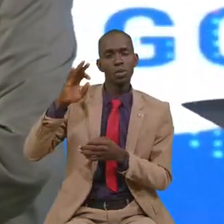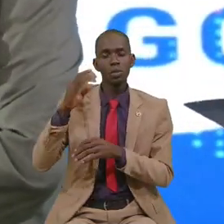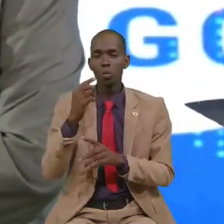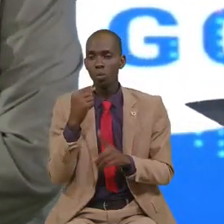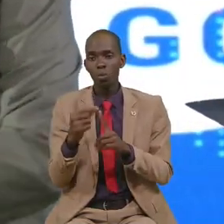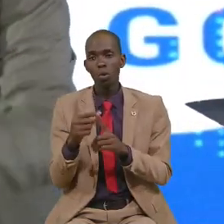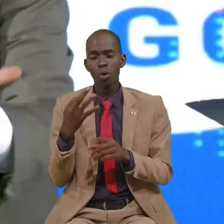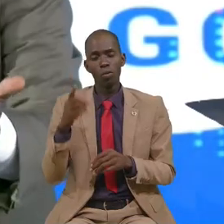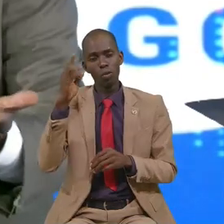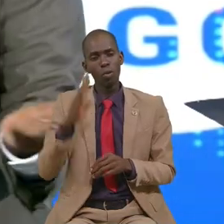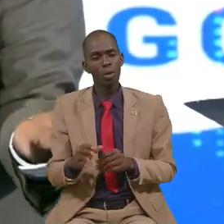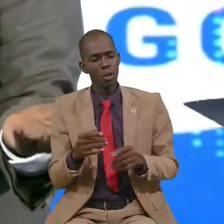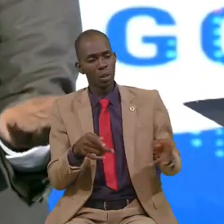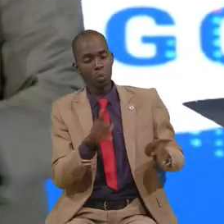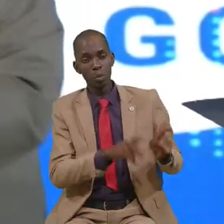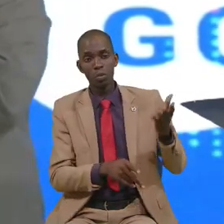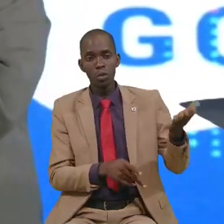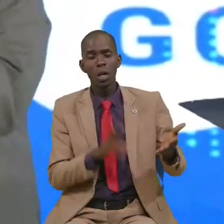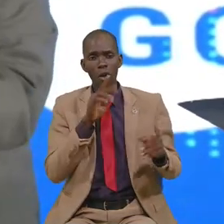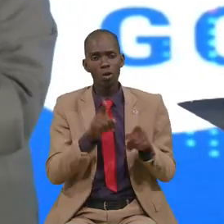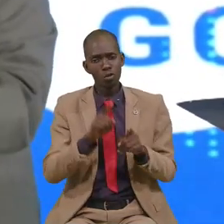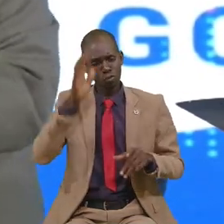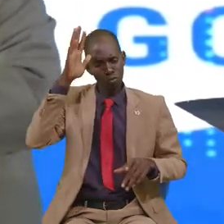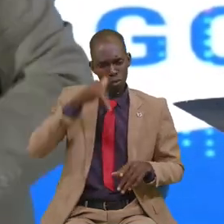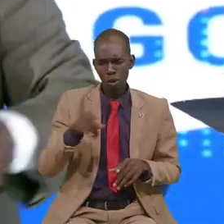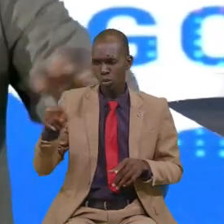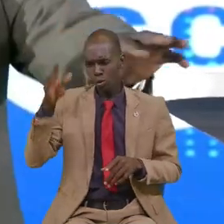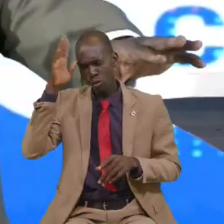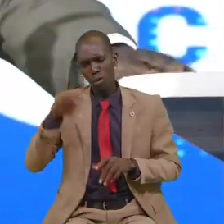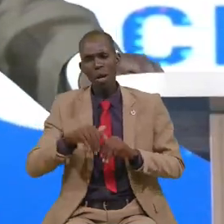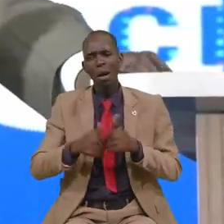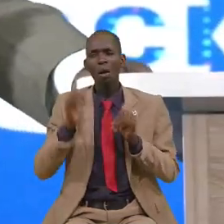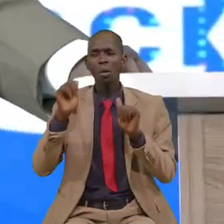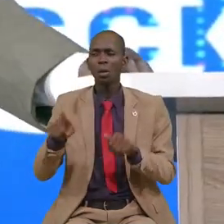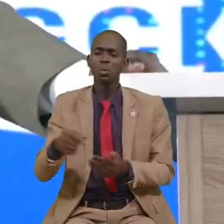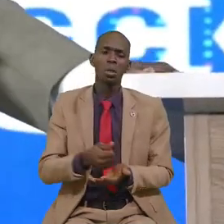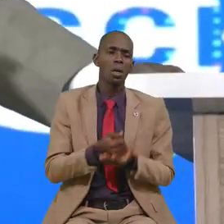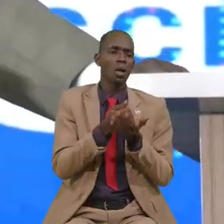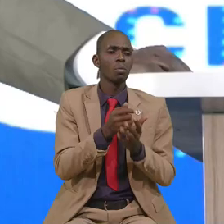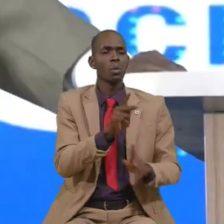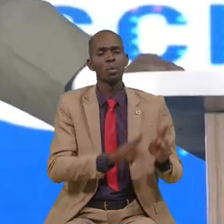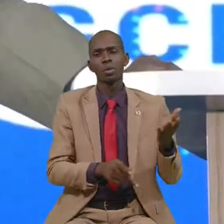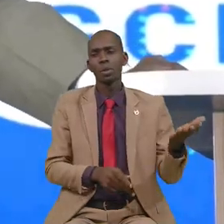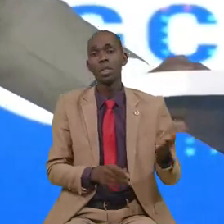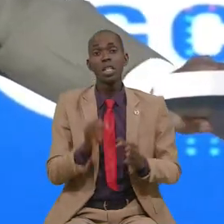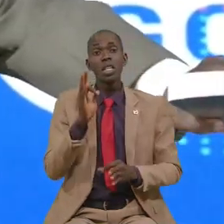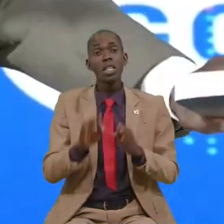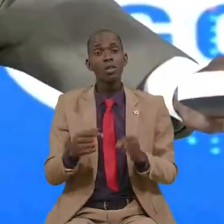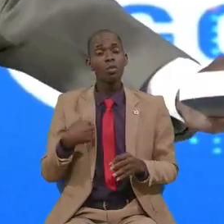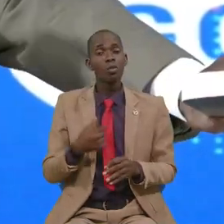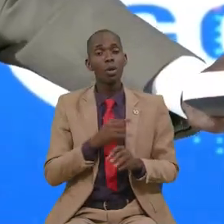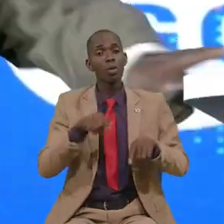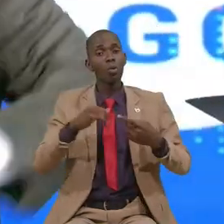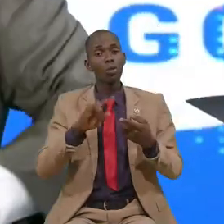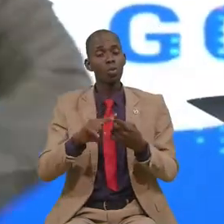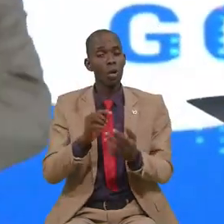stiffened and they are rebellious and you are rebellious, how can you help them? If we are going to help the people who are